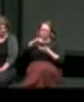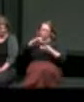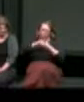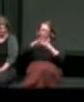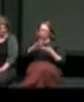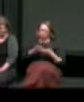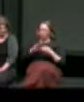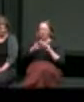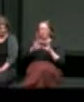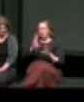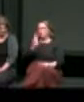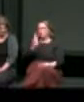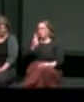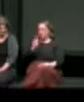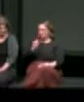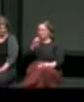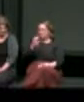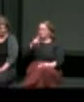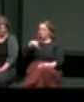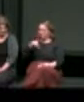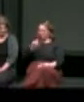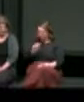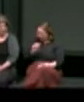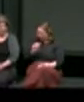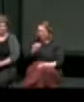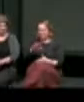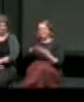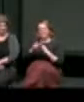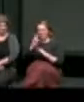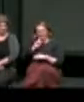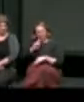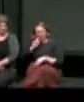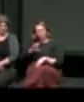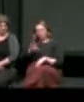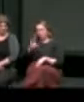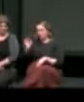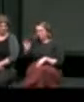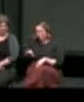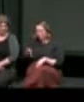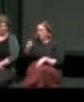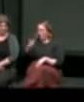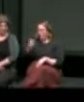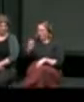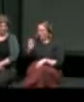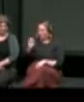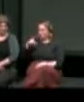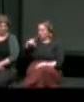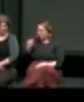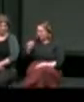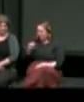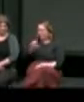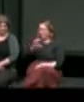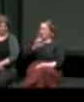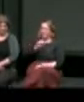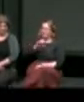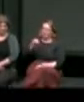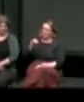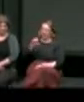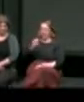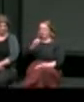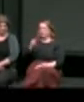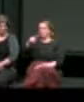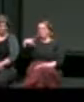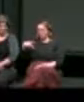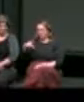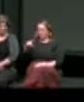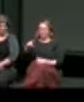the US EPA, but City of Akron, Cuyahoga Falls, Ohio EPA, SMP, First Energy, Ohio Lake